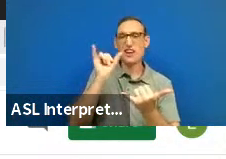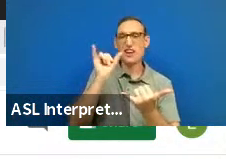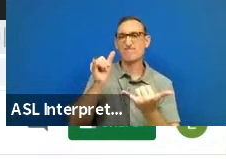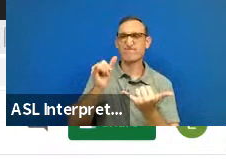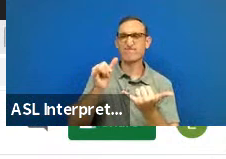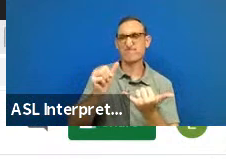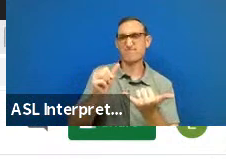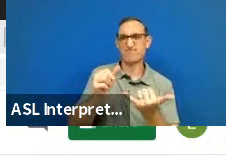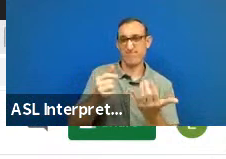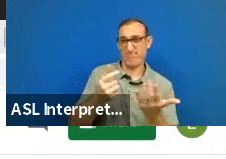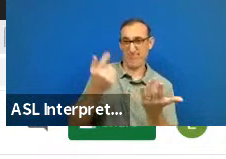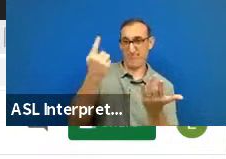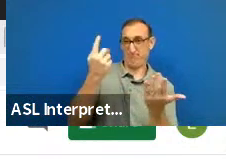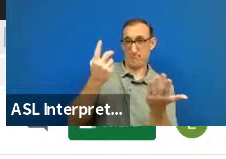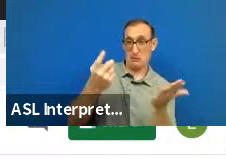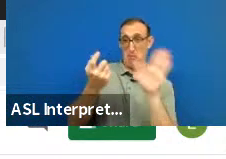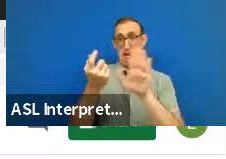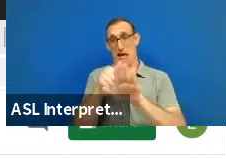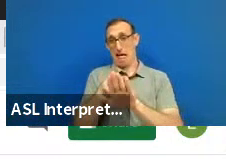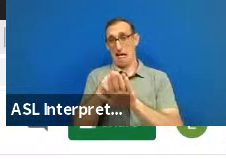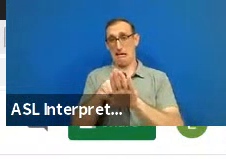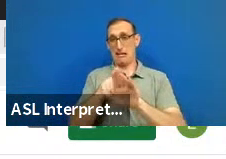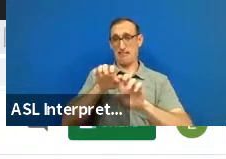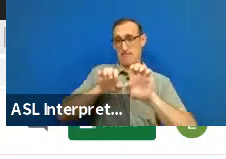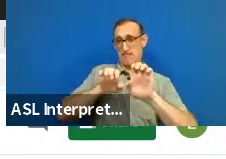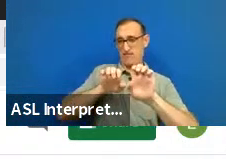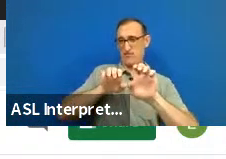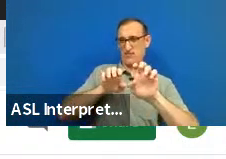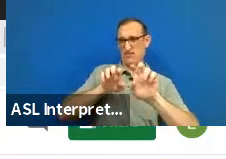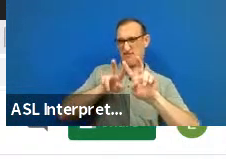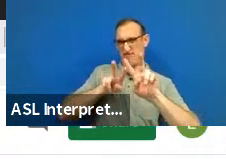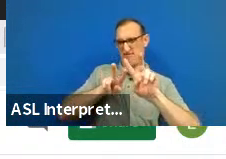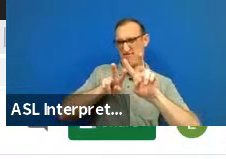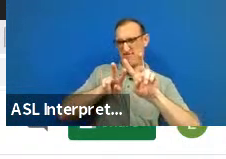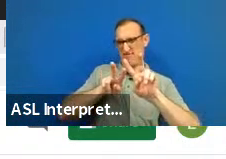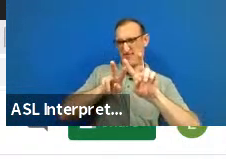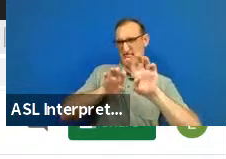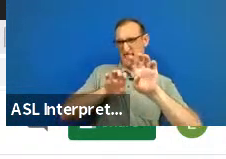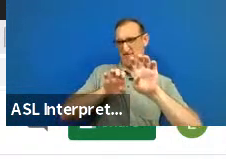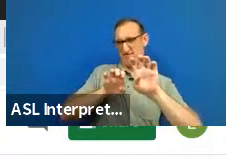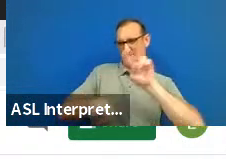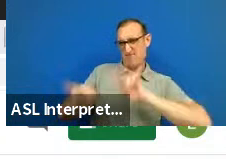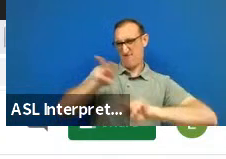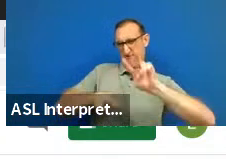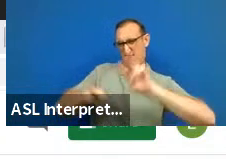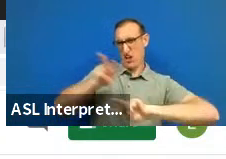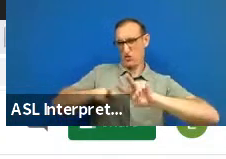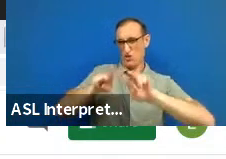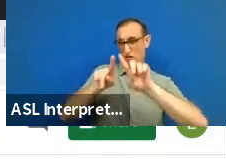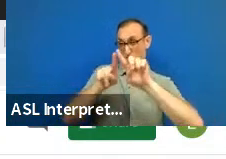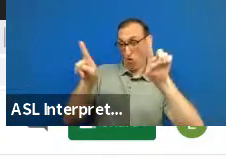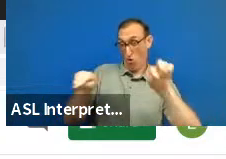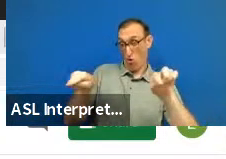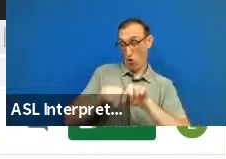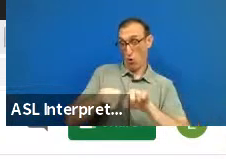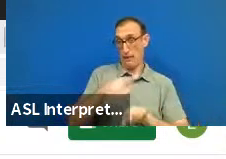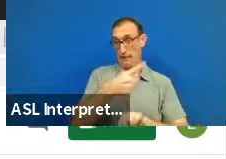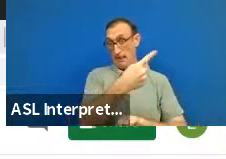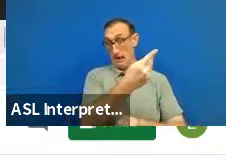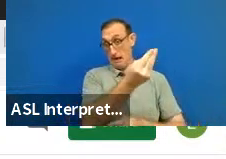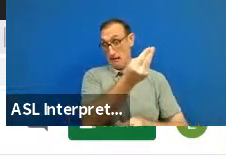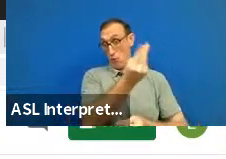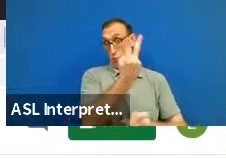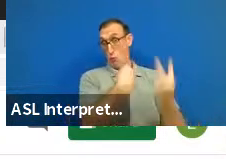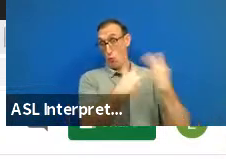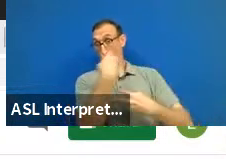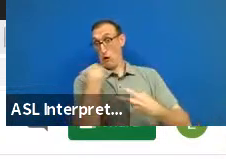go to workshops, and they can just leave that anonymously at you know, at the